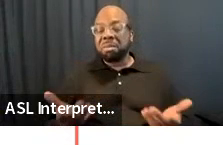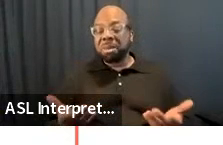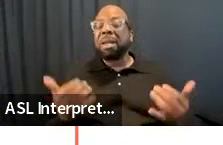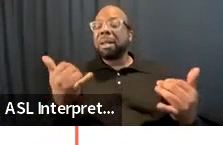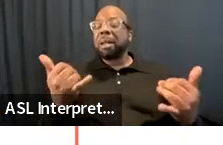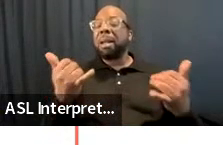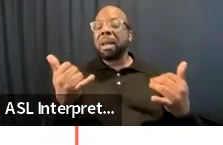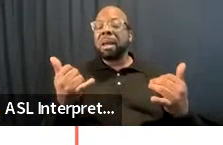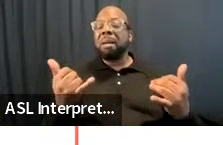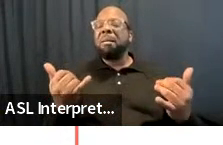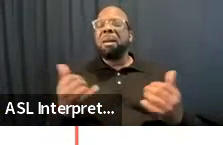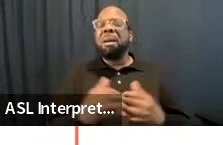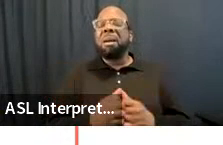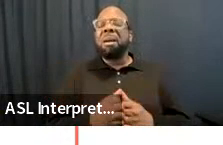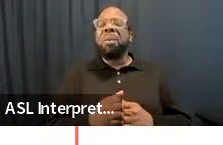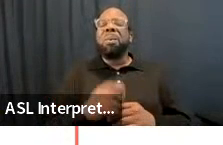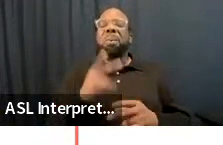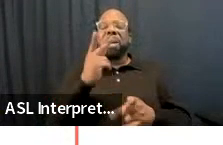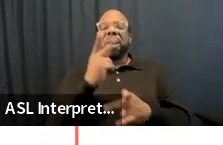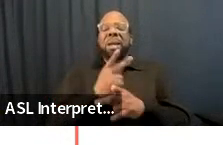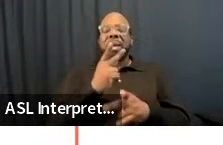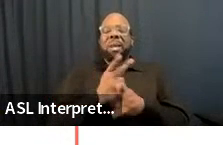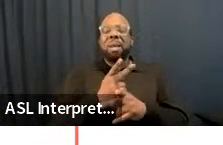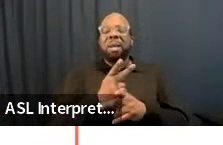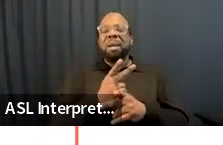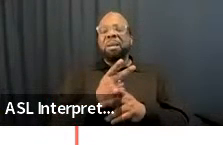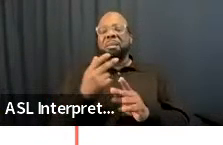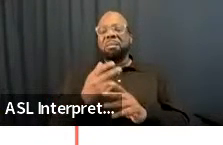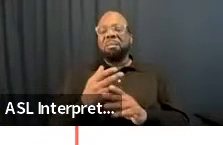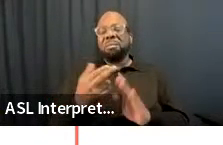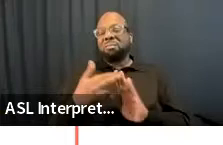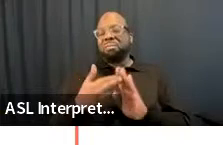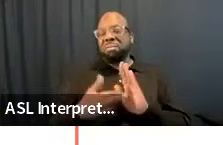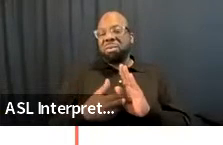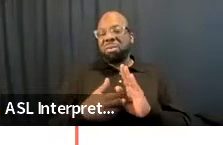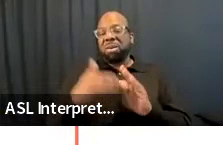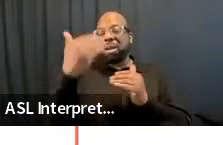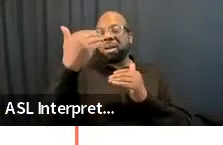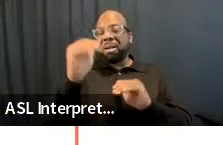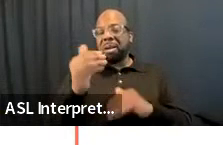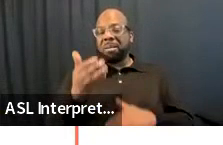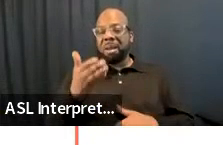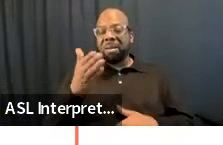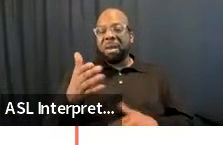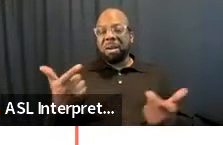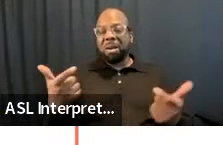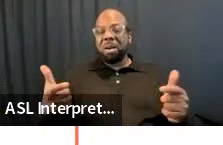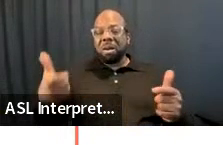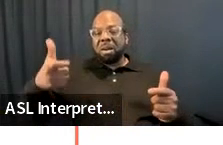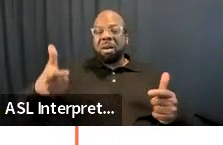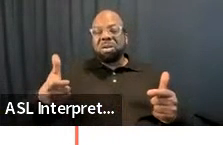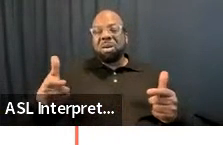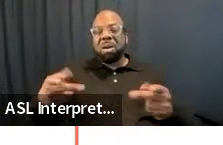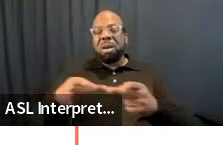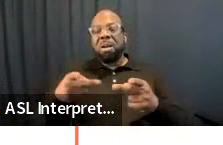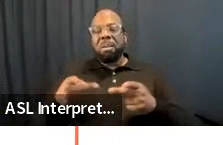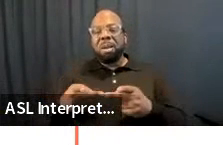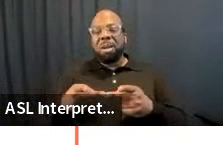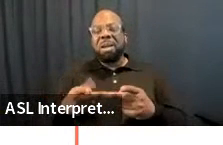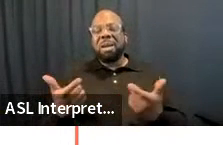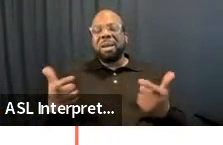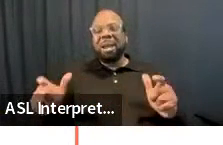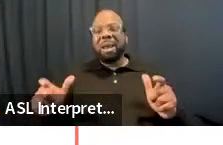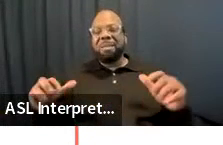so this would simply keep that existing threshold in place and ensure that larger spaces are only in certain higher density,